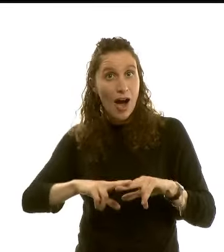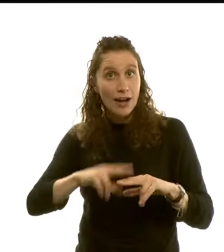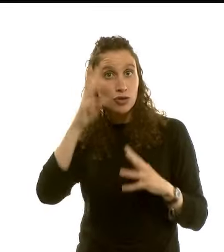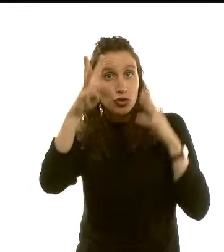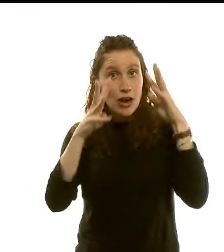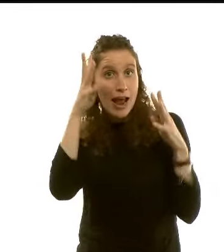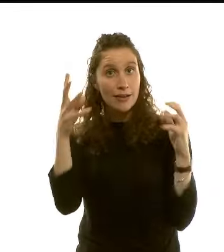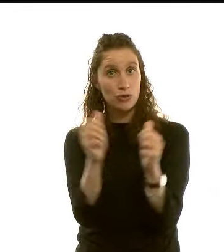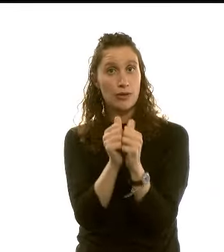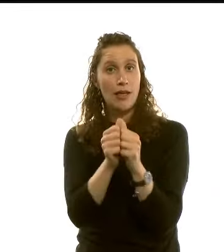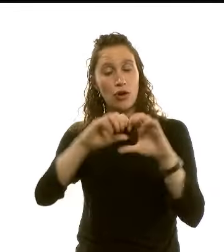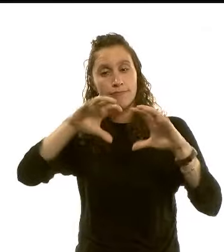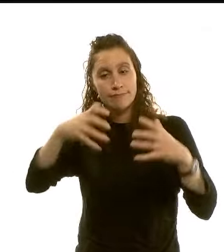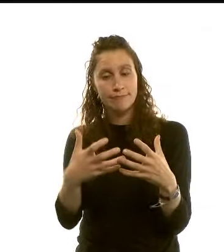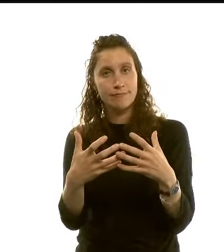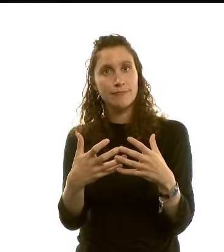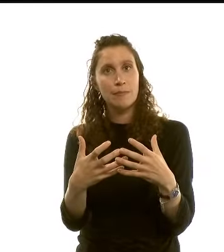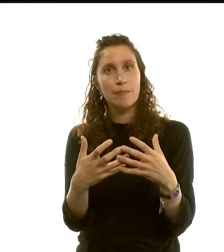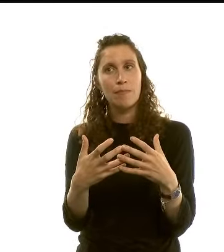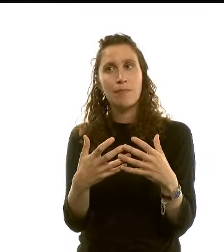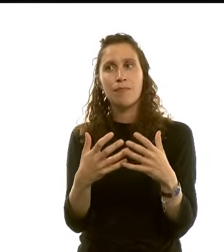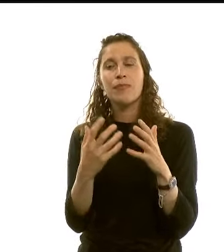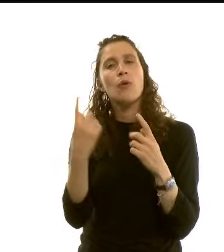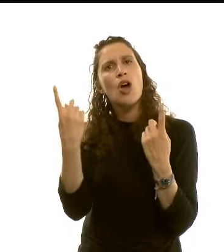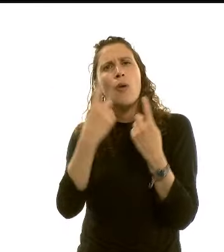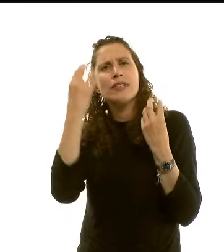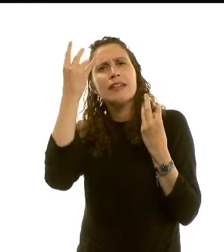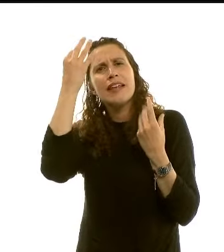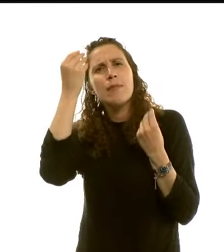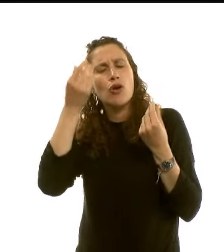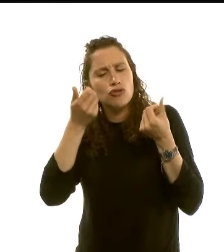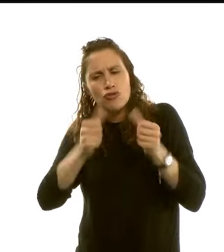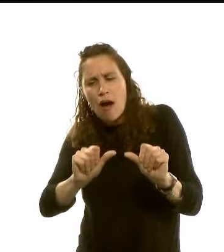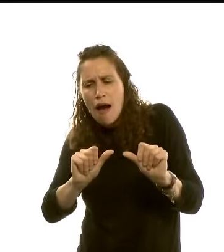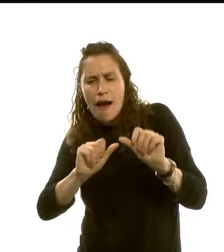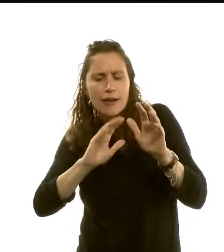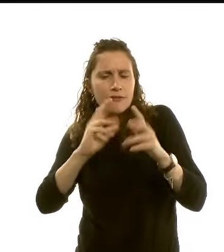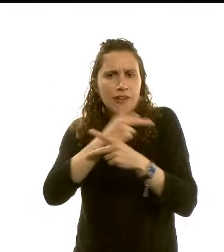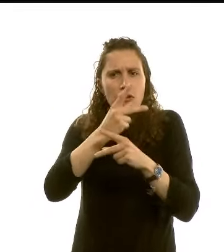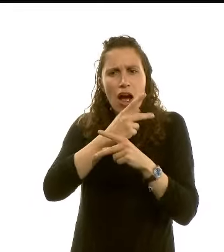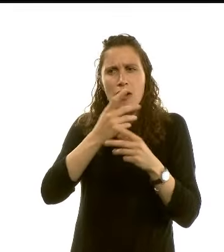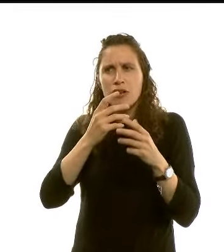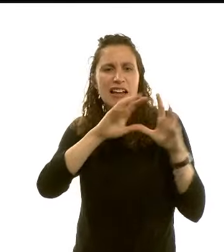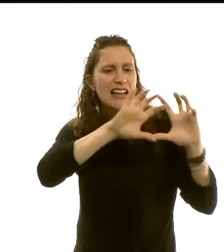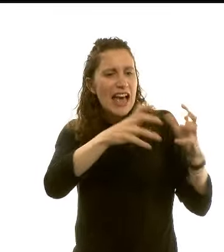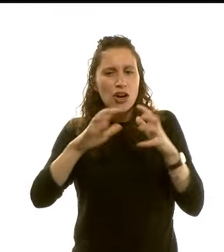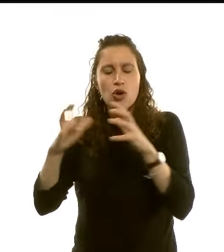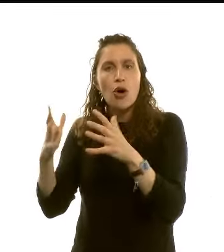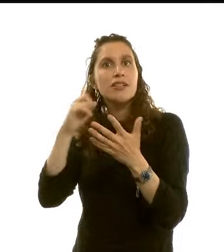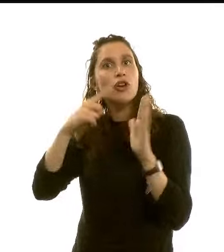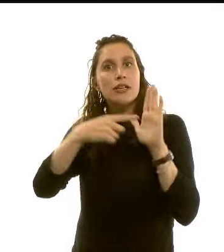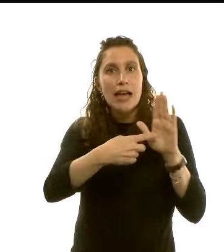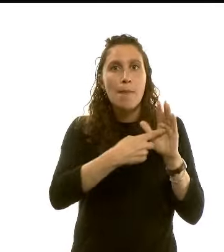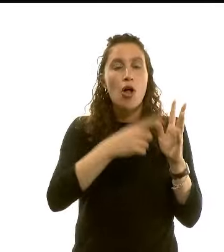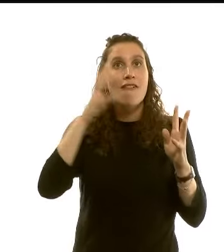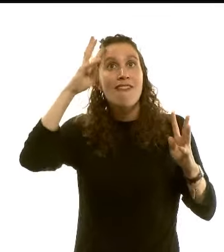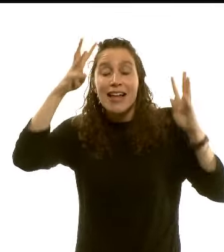together. At the same time, we always look into these tried and tested categories like sci-fi,